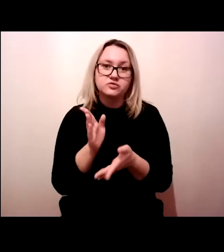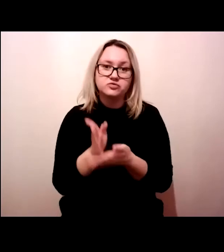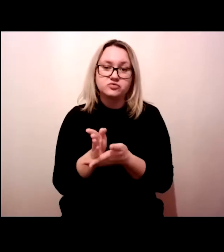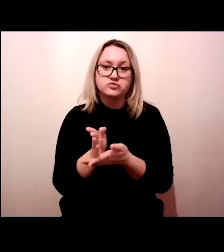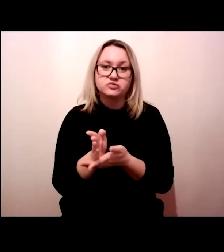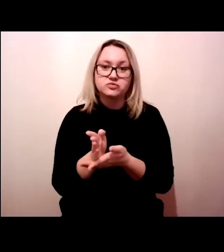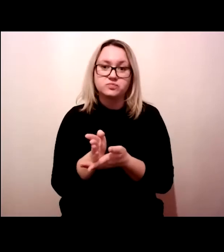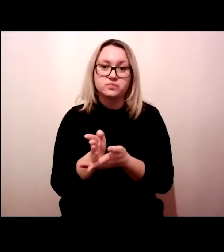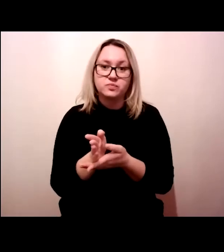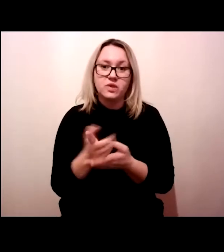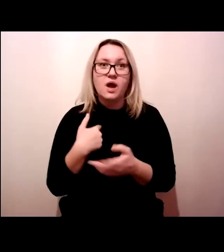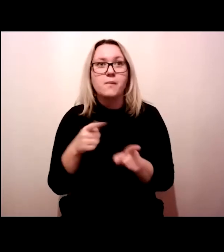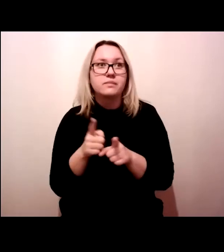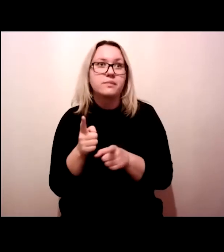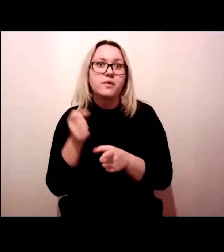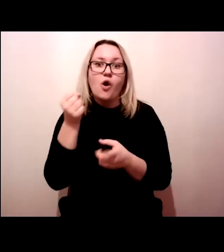Parents